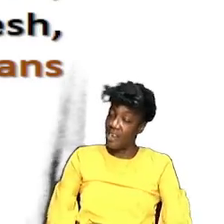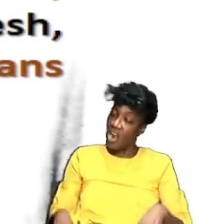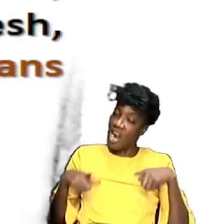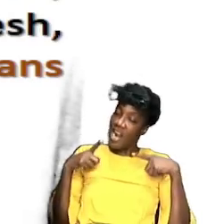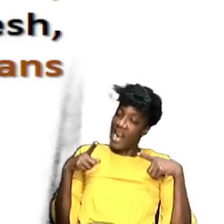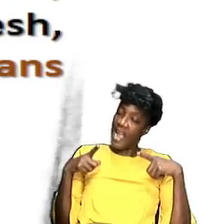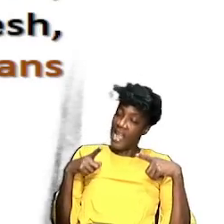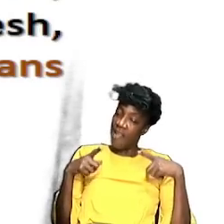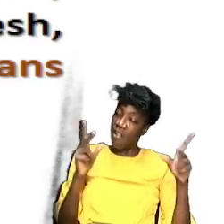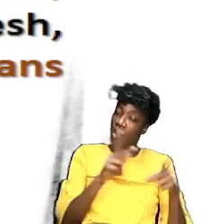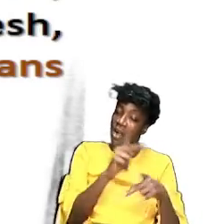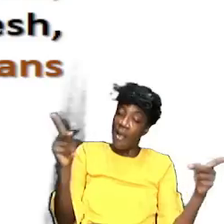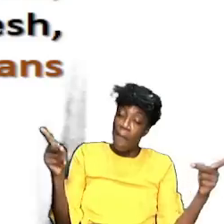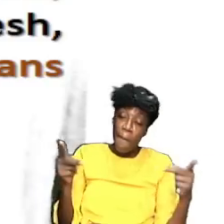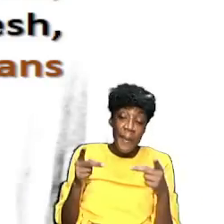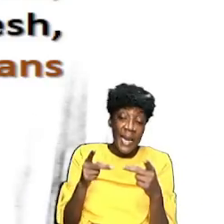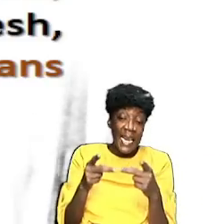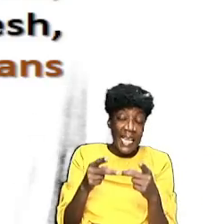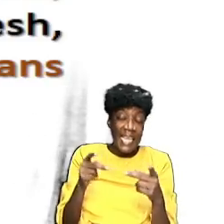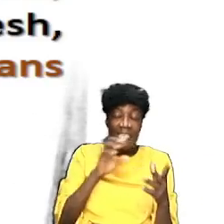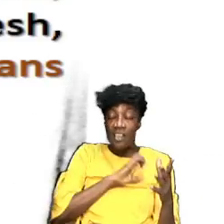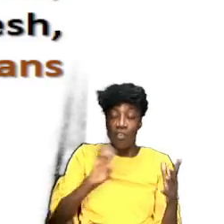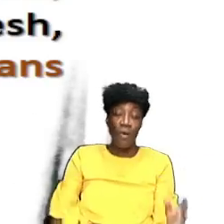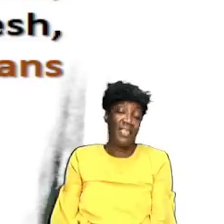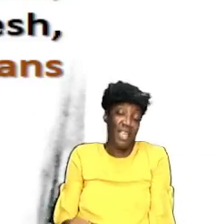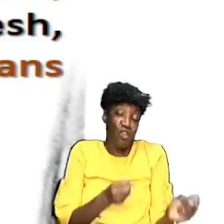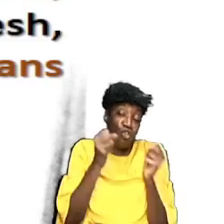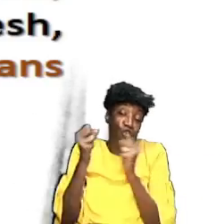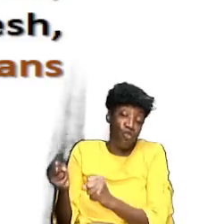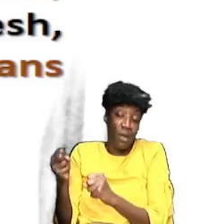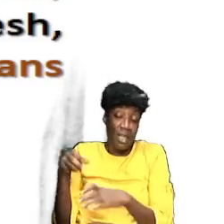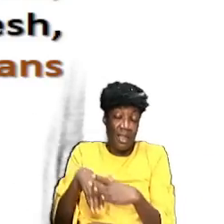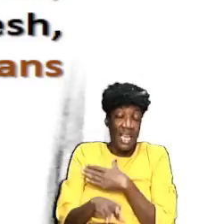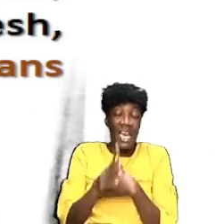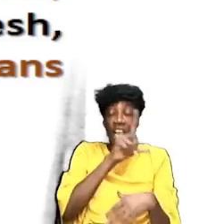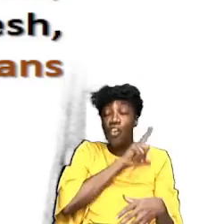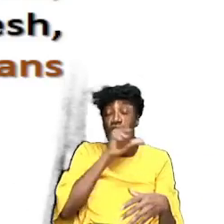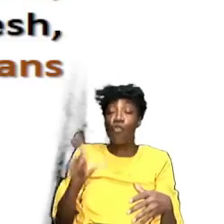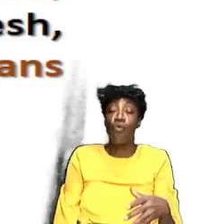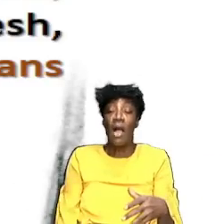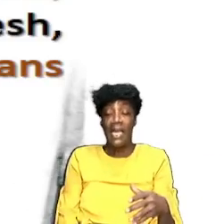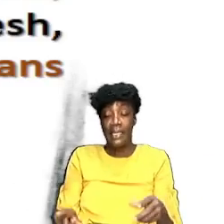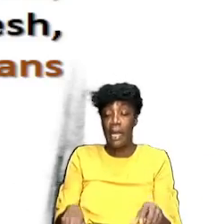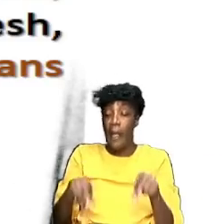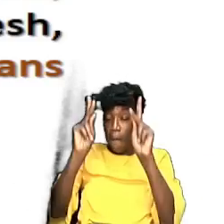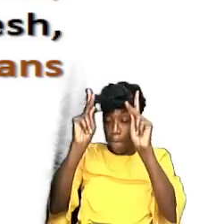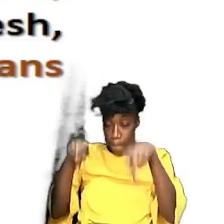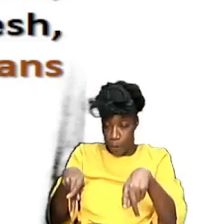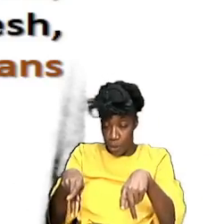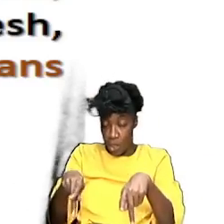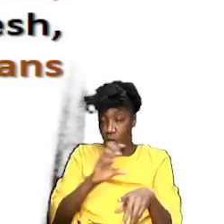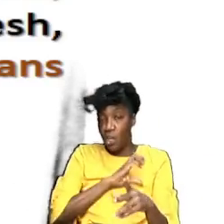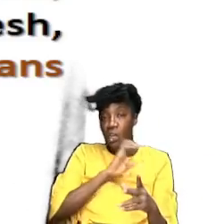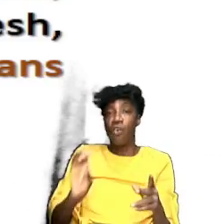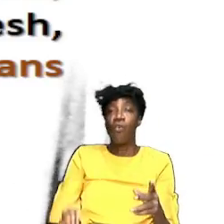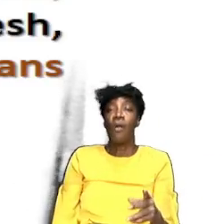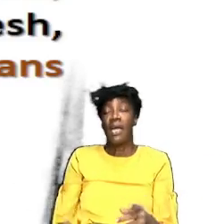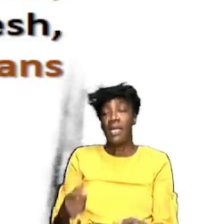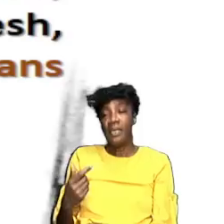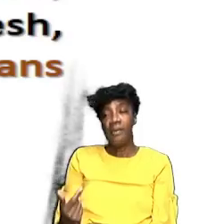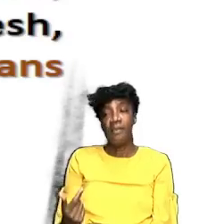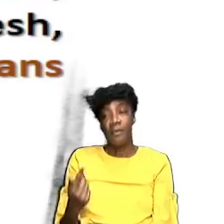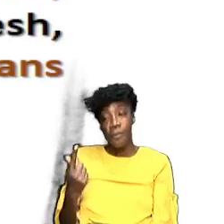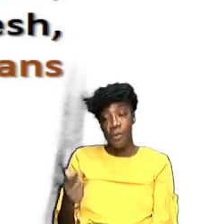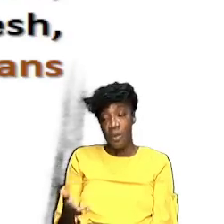be positioned in Christ, for us to be strengthened in Christ. We have to put on Christ. Now, one of the things